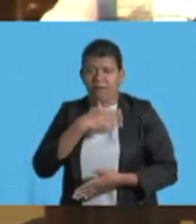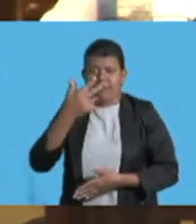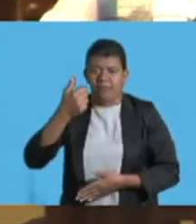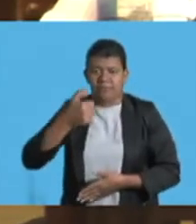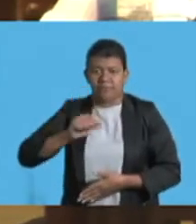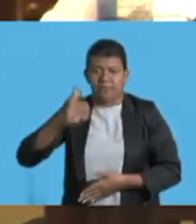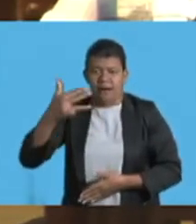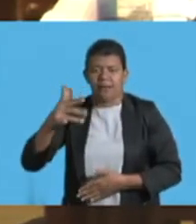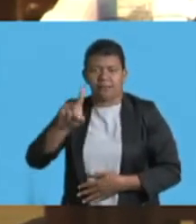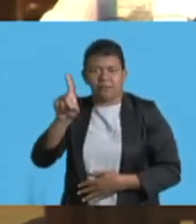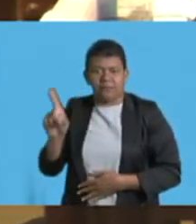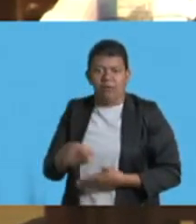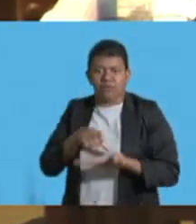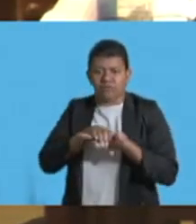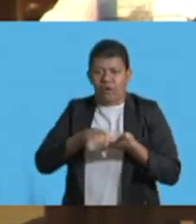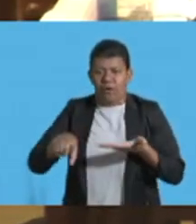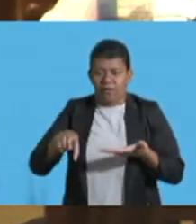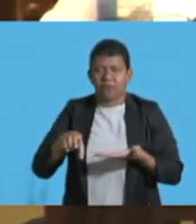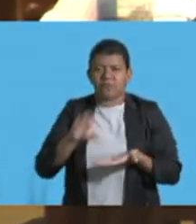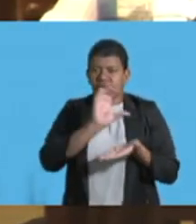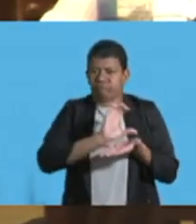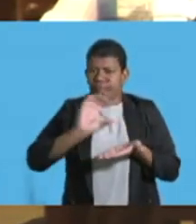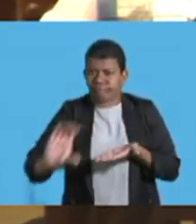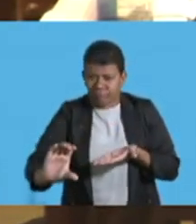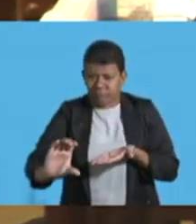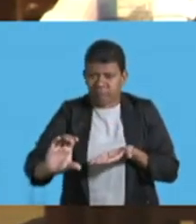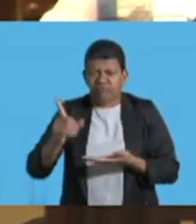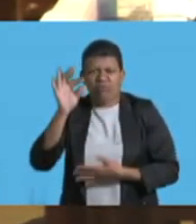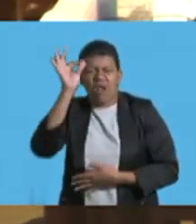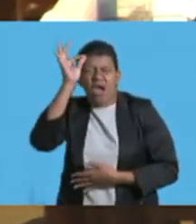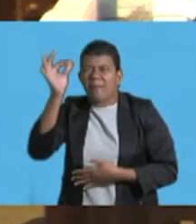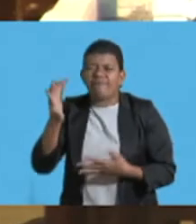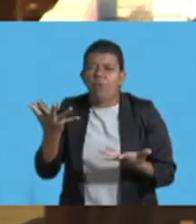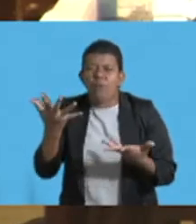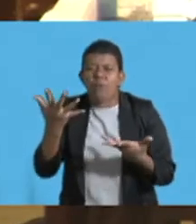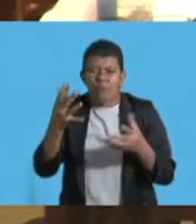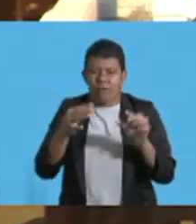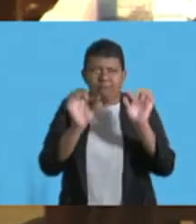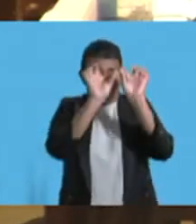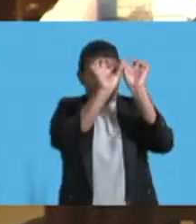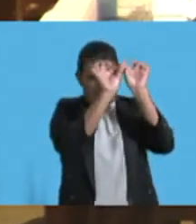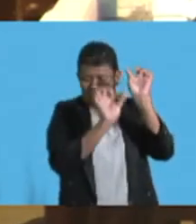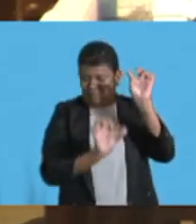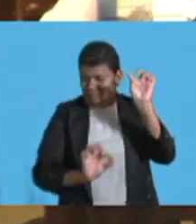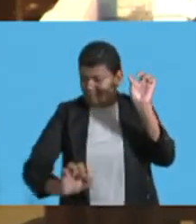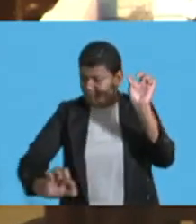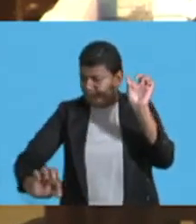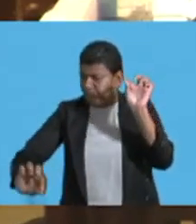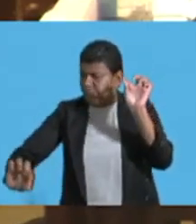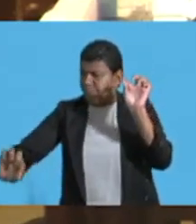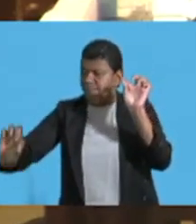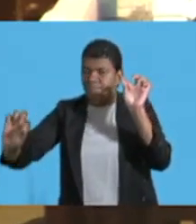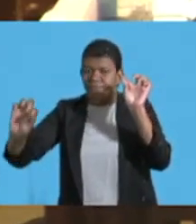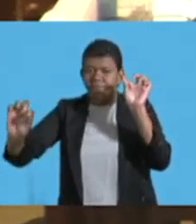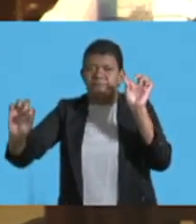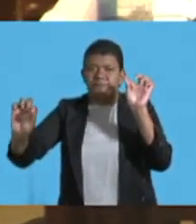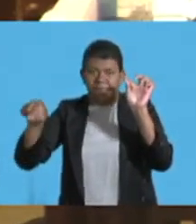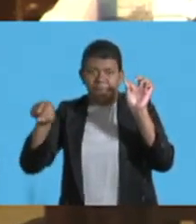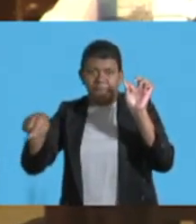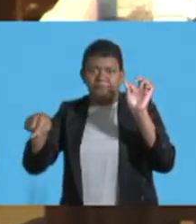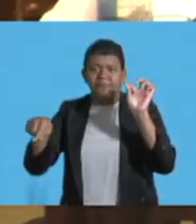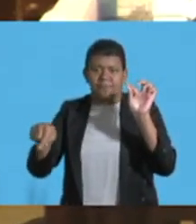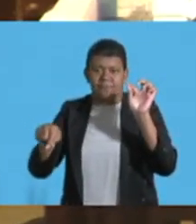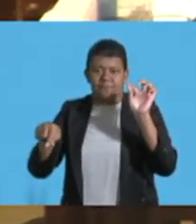$296,710, and upgrading of reticulation line at Lakemba Government Station with an allocation amount of